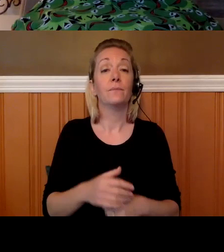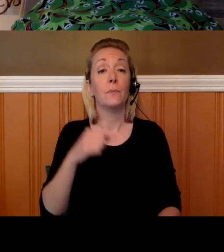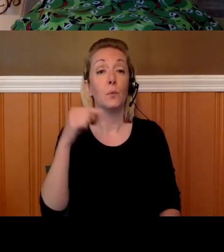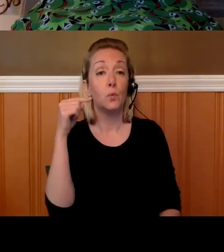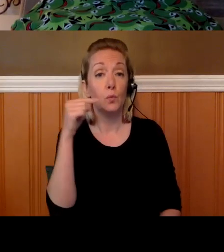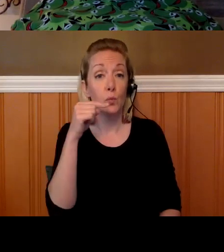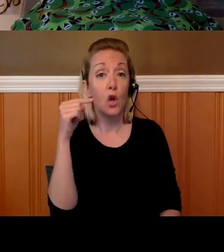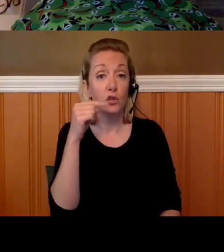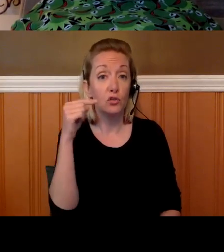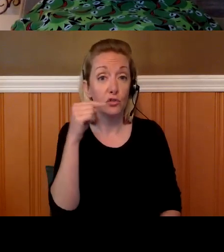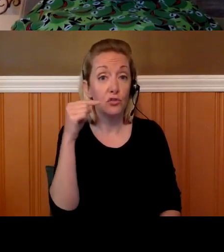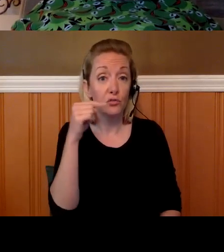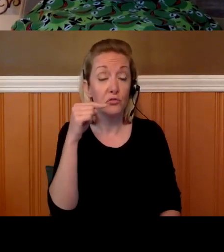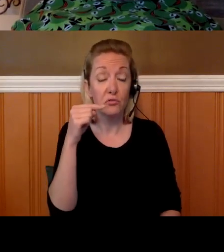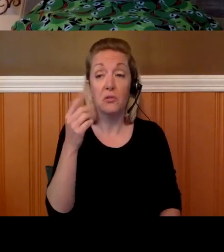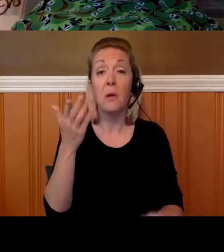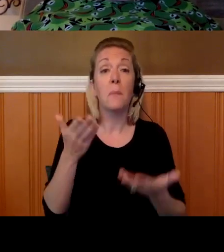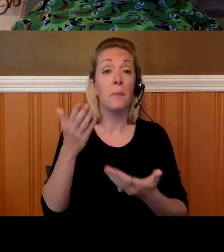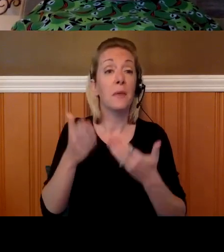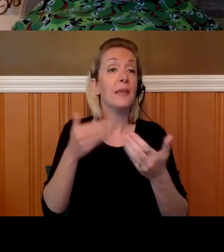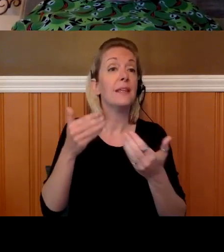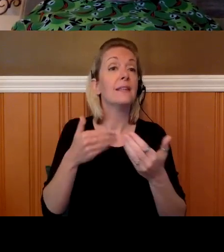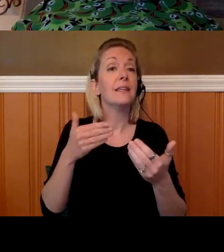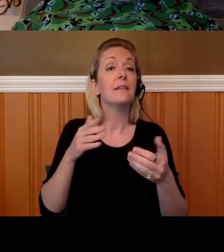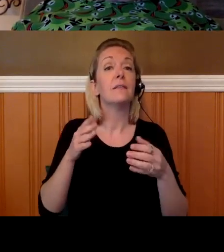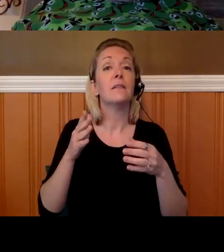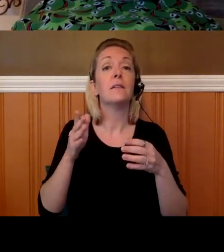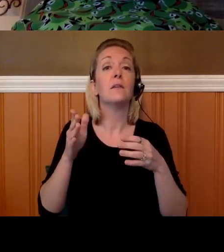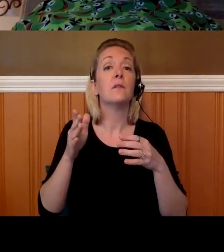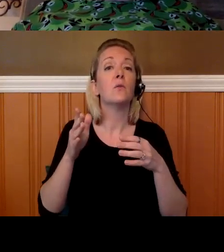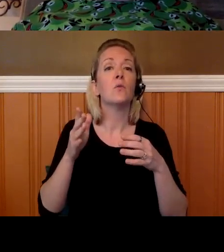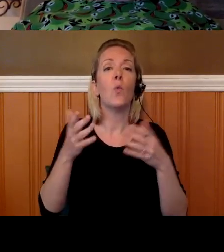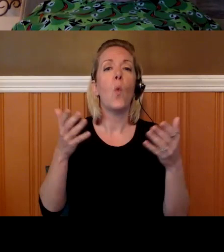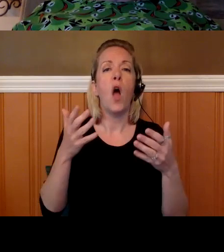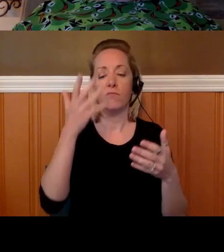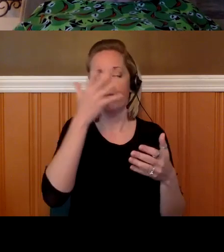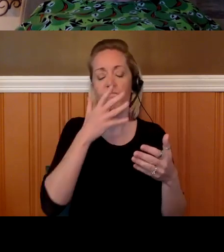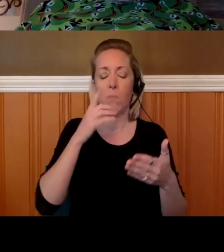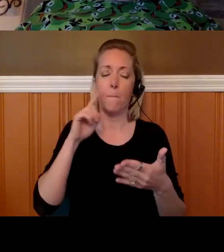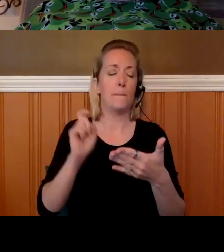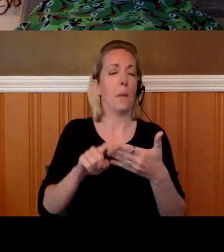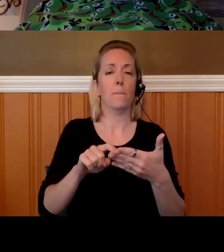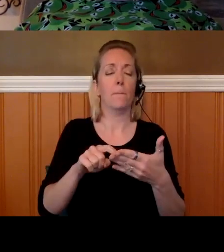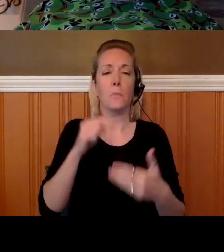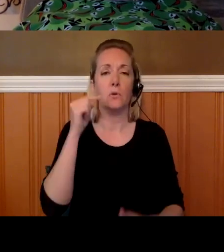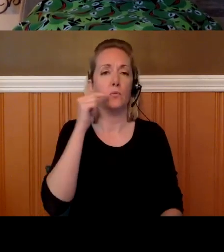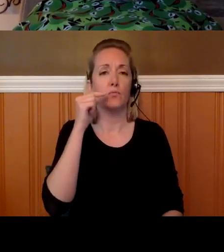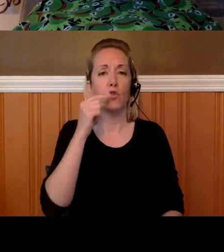Toothbrush is probably a little easier. What would be the defining features of a